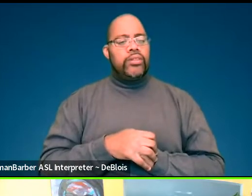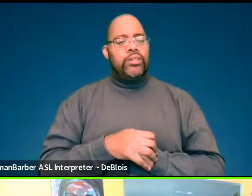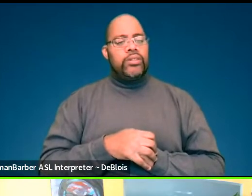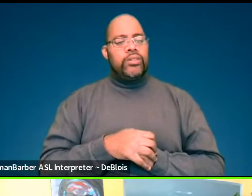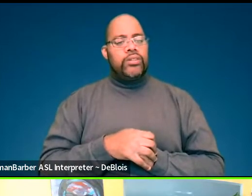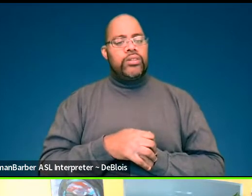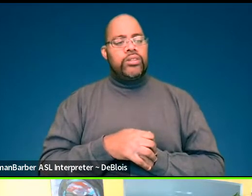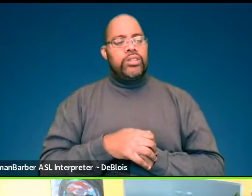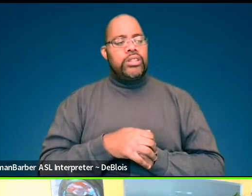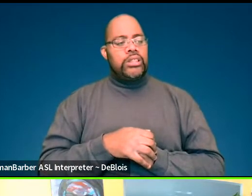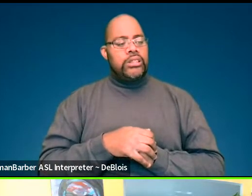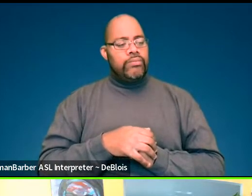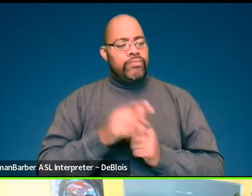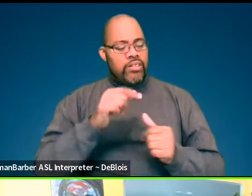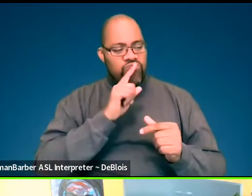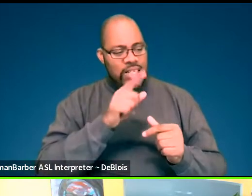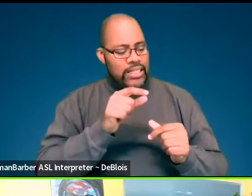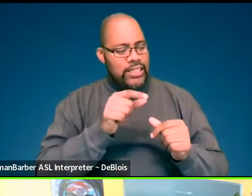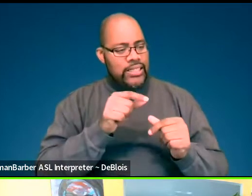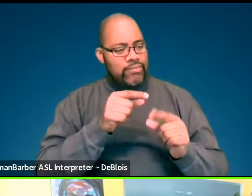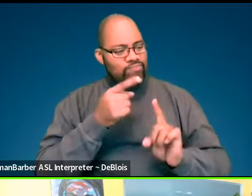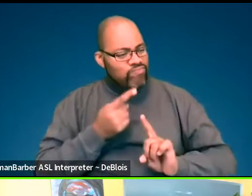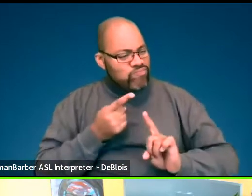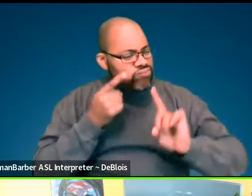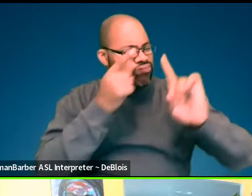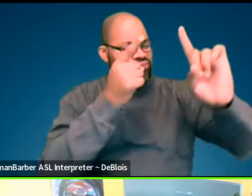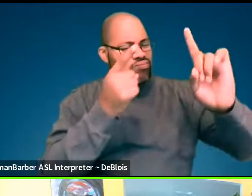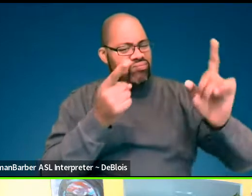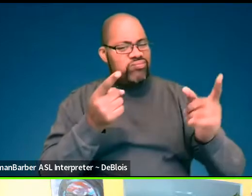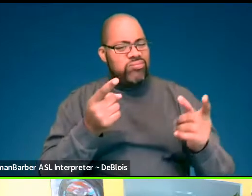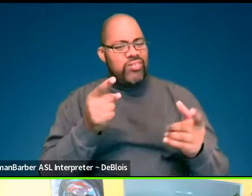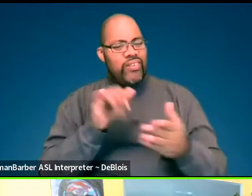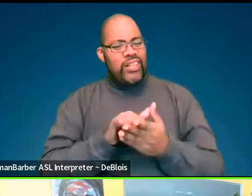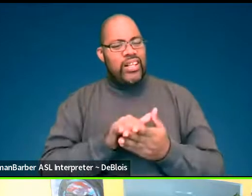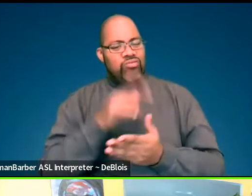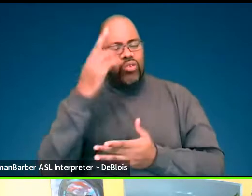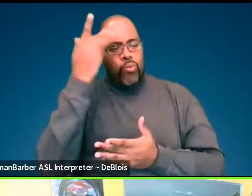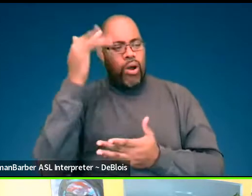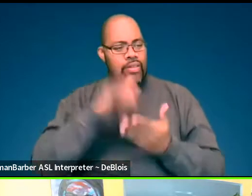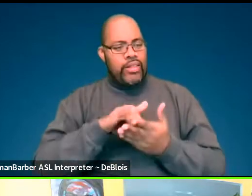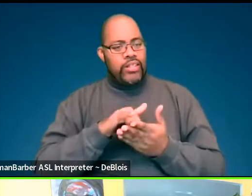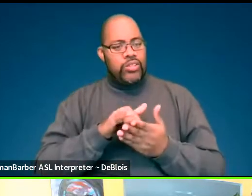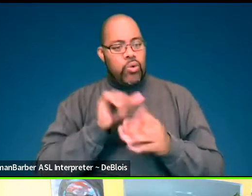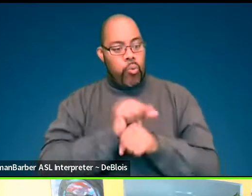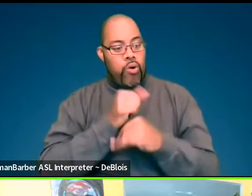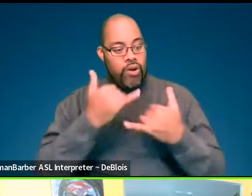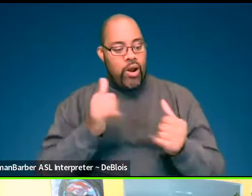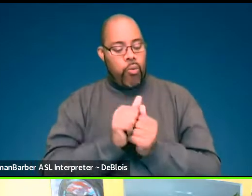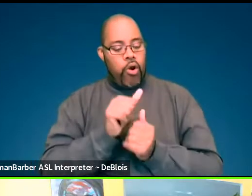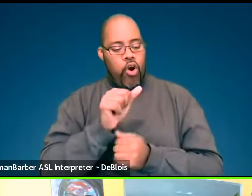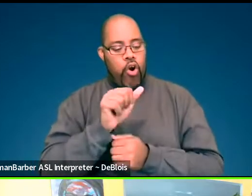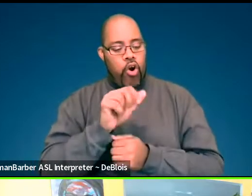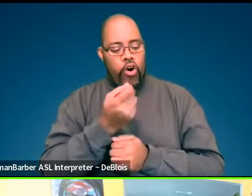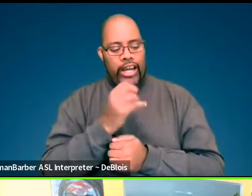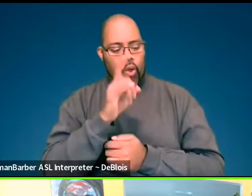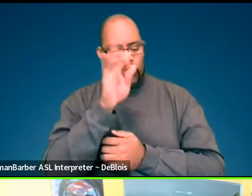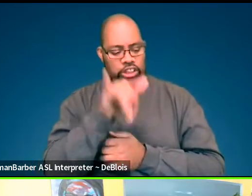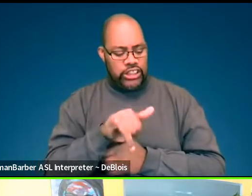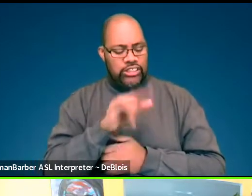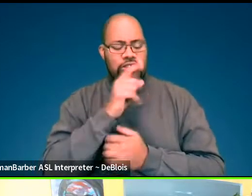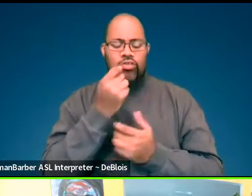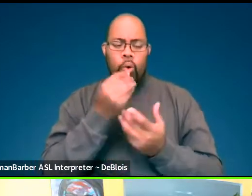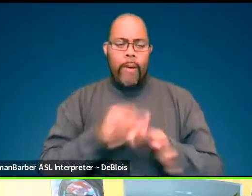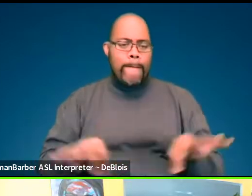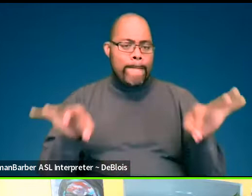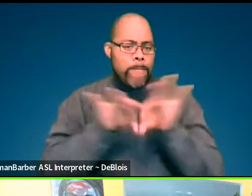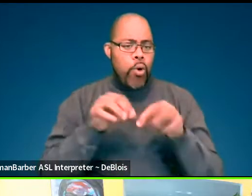and drive really, I think, is the reason why this work right now with archaeology is so important.